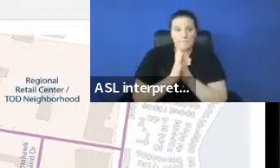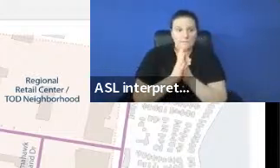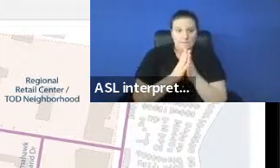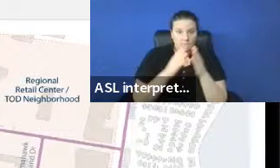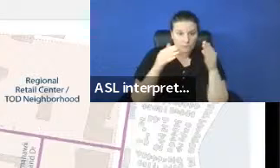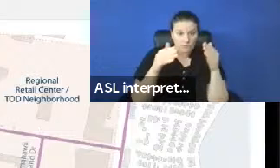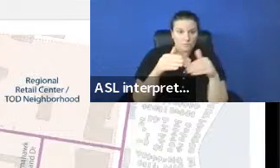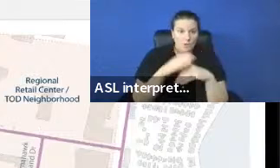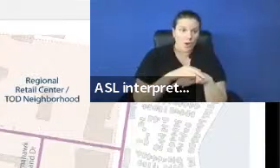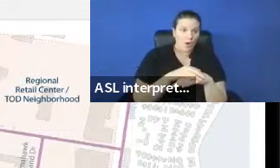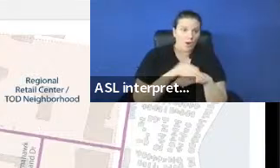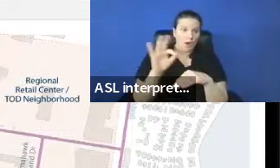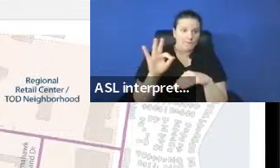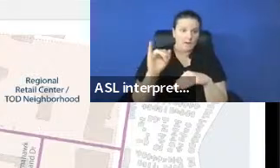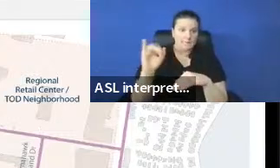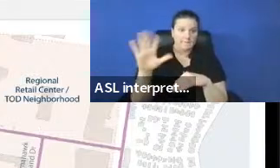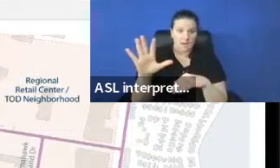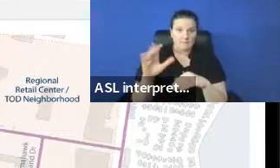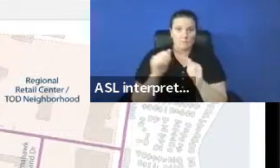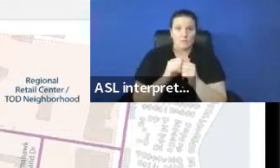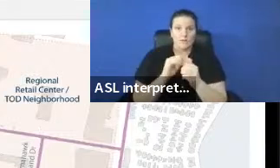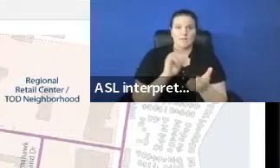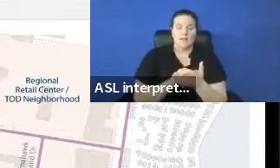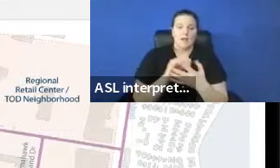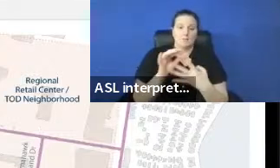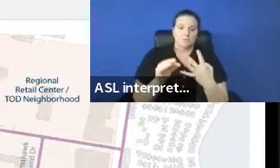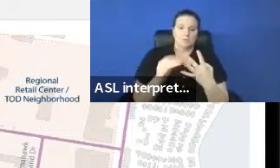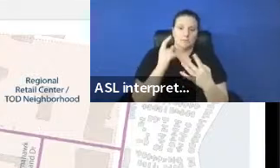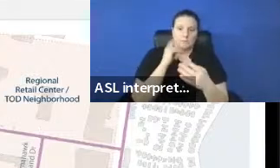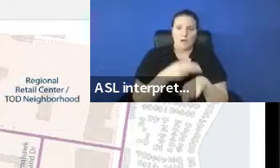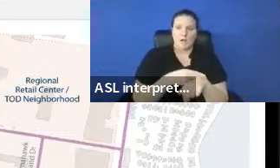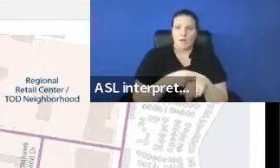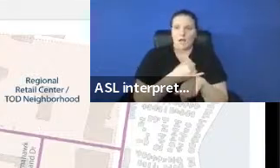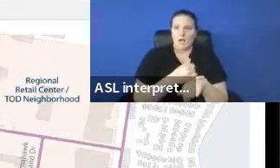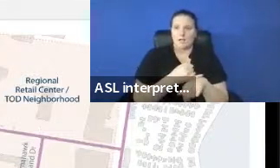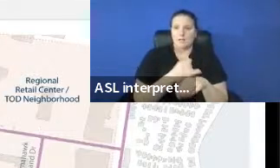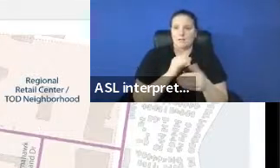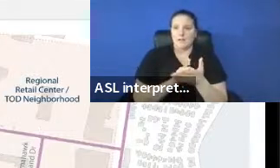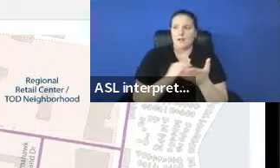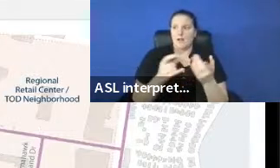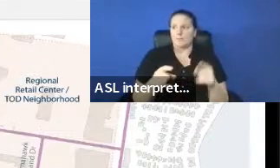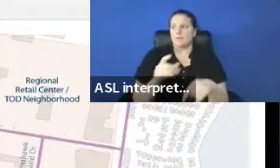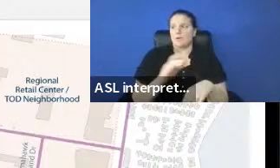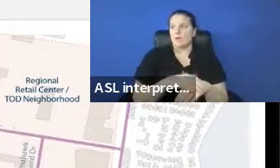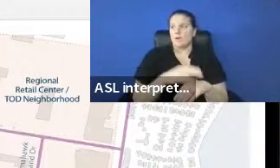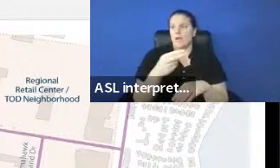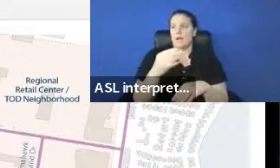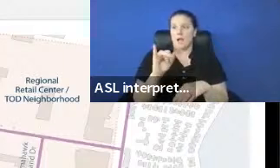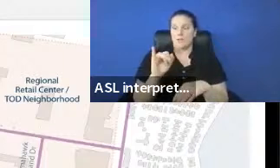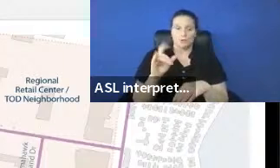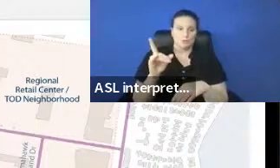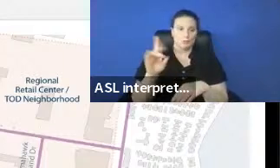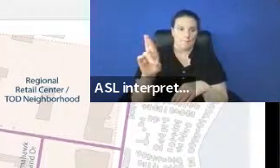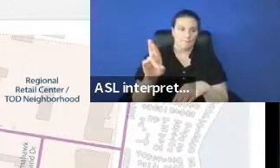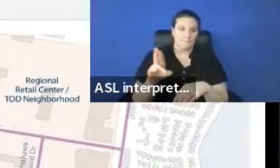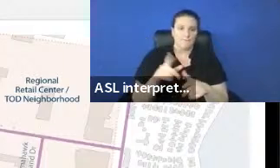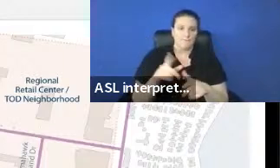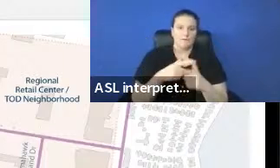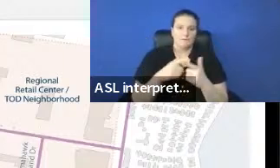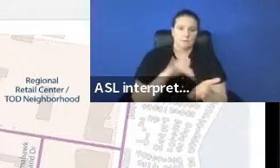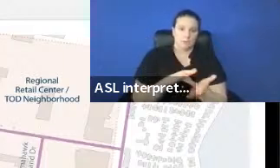off of I-5 in this option for Hayden Island would happen on Hayden Island Drive and Center